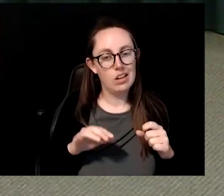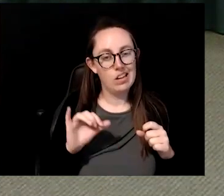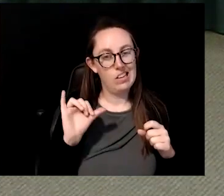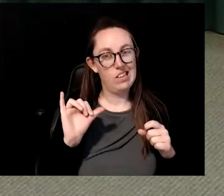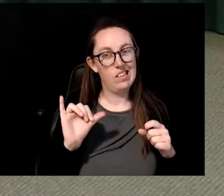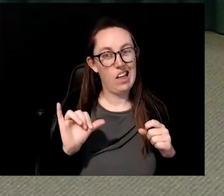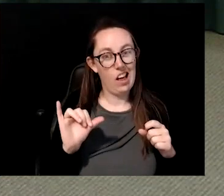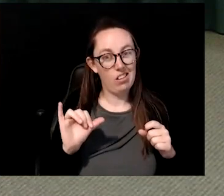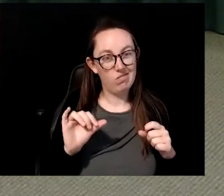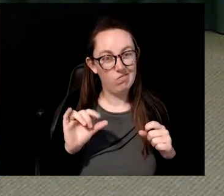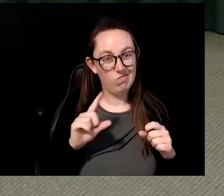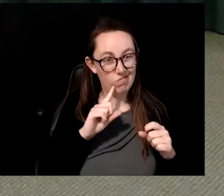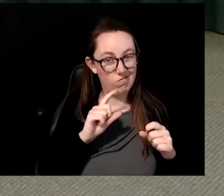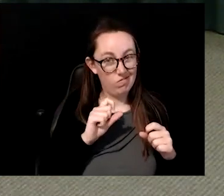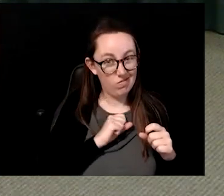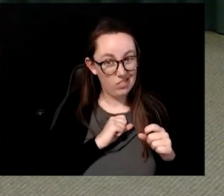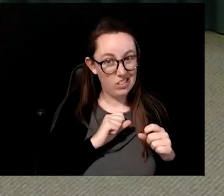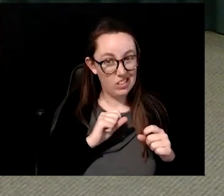distinction